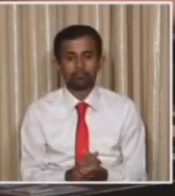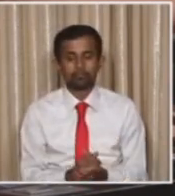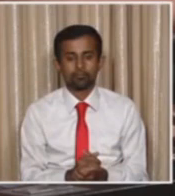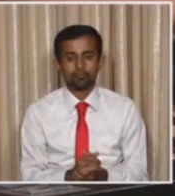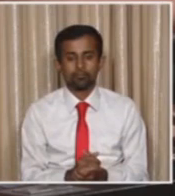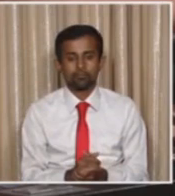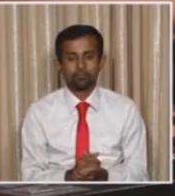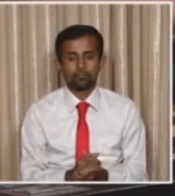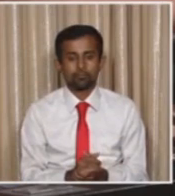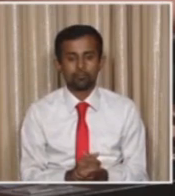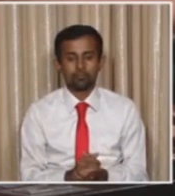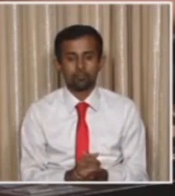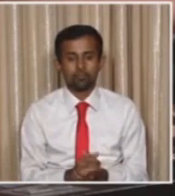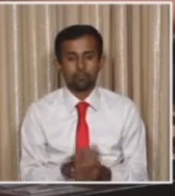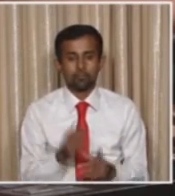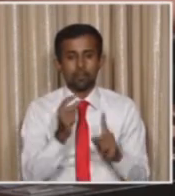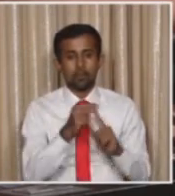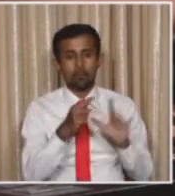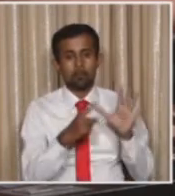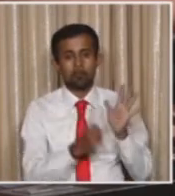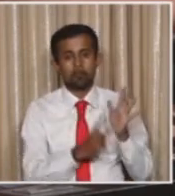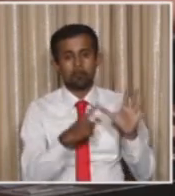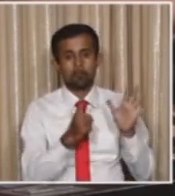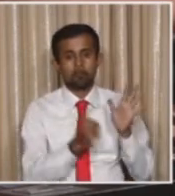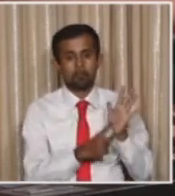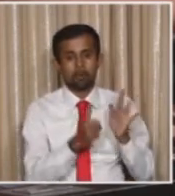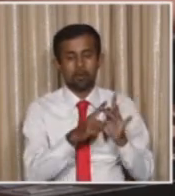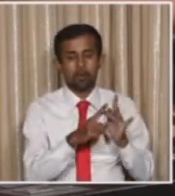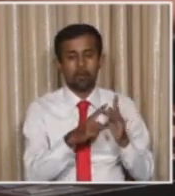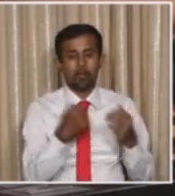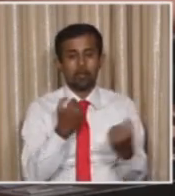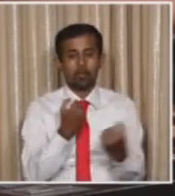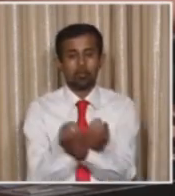of Palali for having behaved in the way he did.